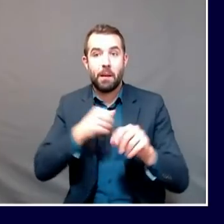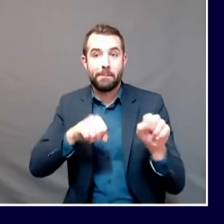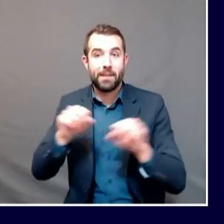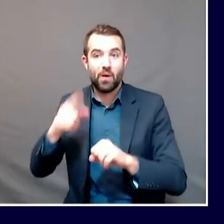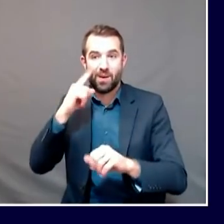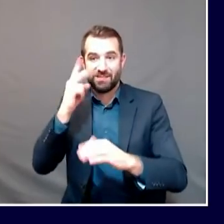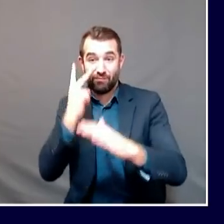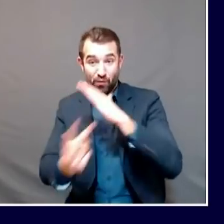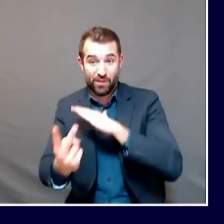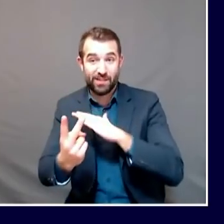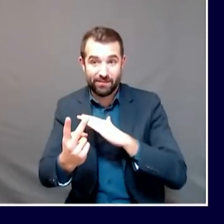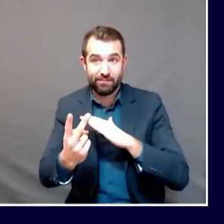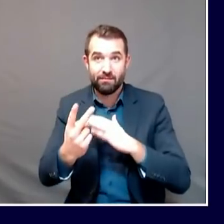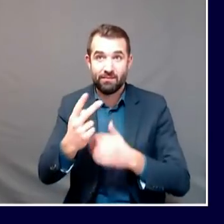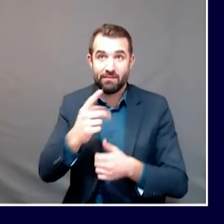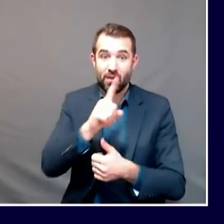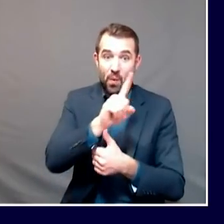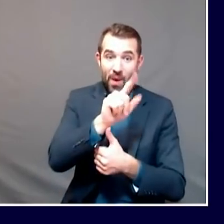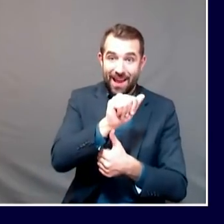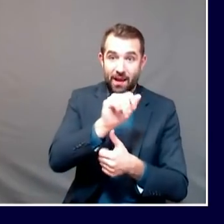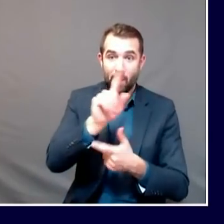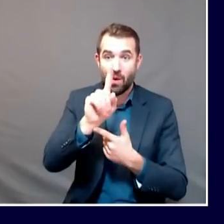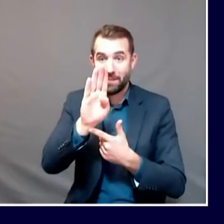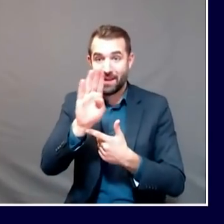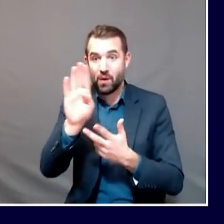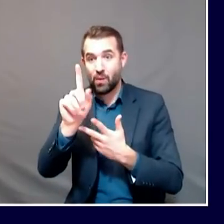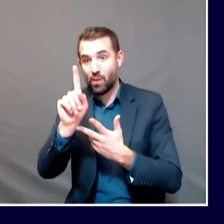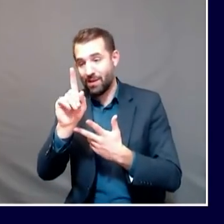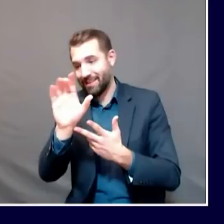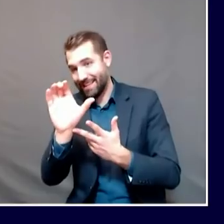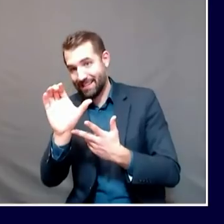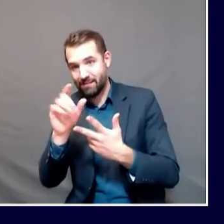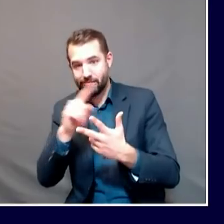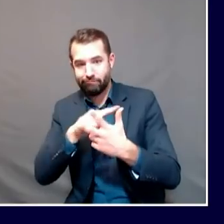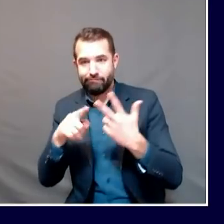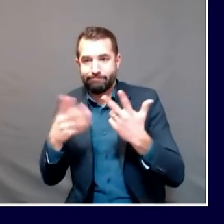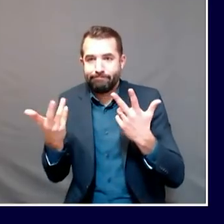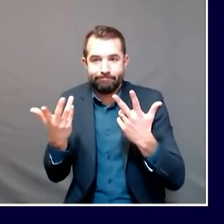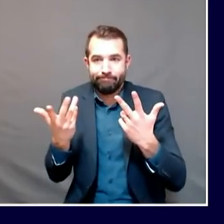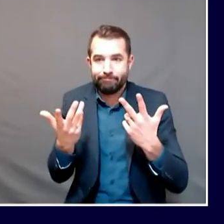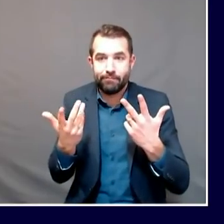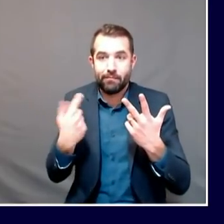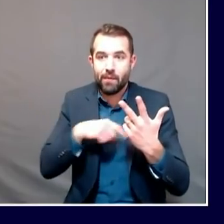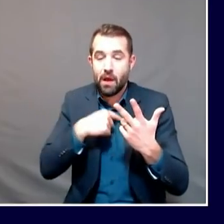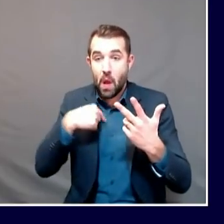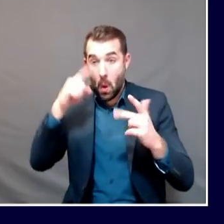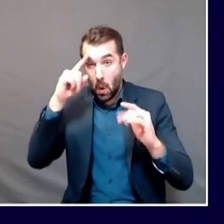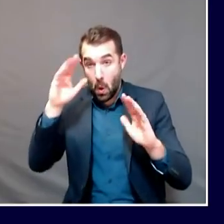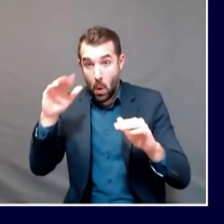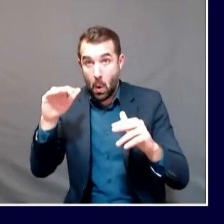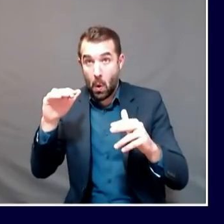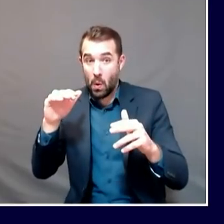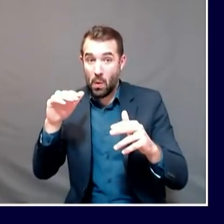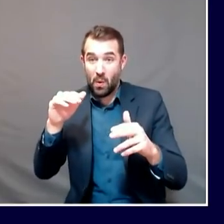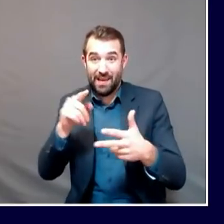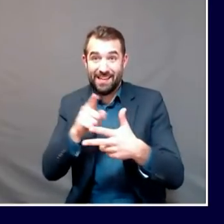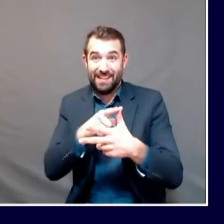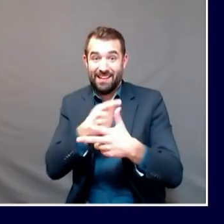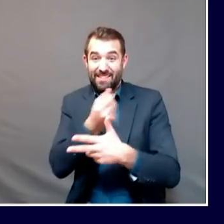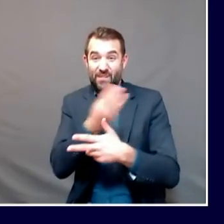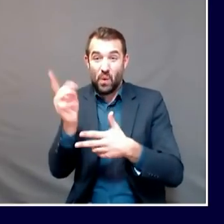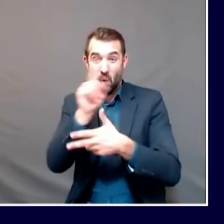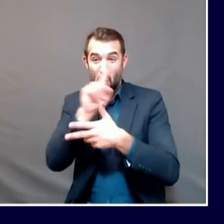as possible through phase 1A and 1B. We're hoping it's on the order of several weeks, maybe, but